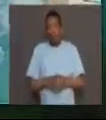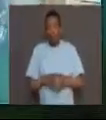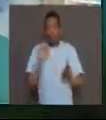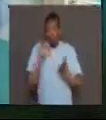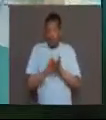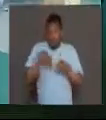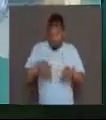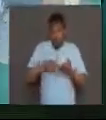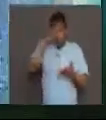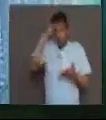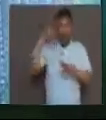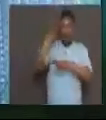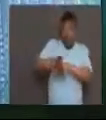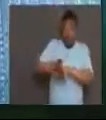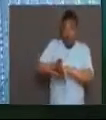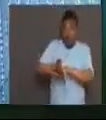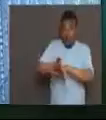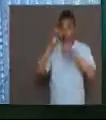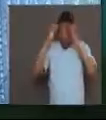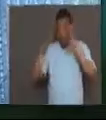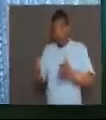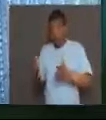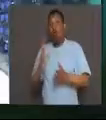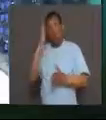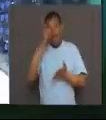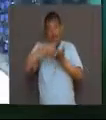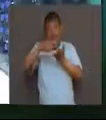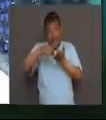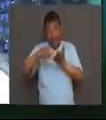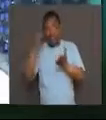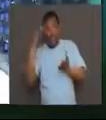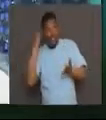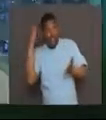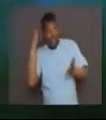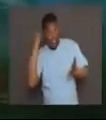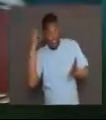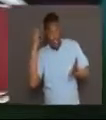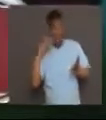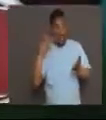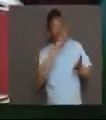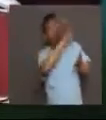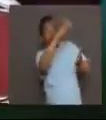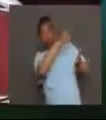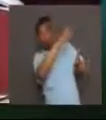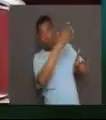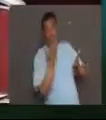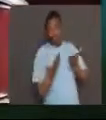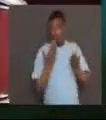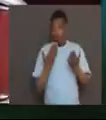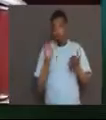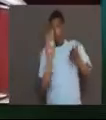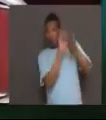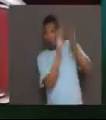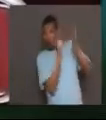After today's lesson, teacher will write your suggestions on the board so you put